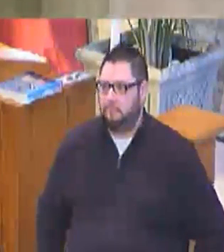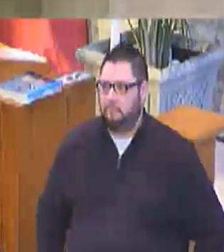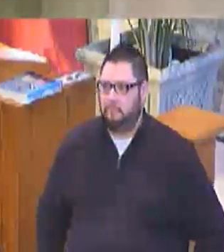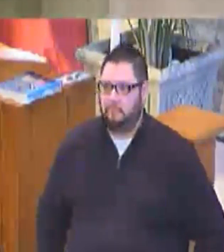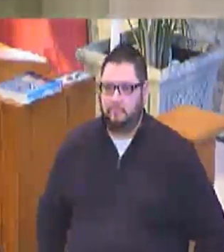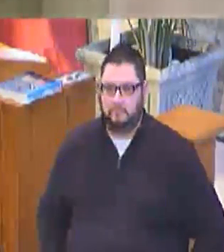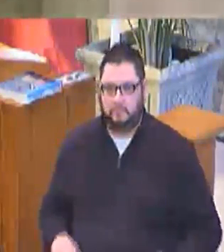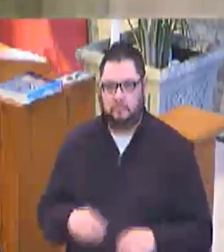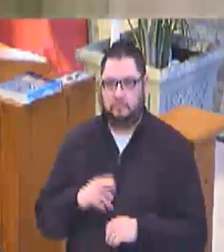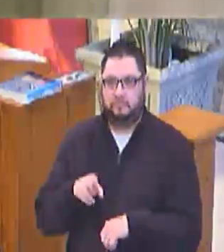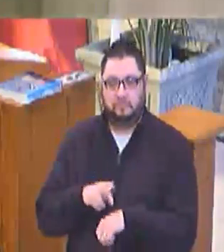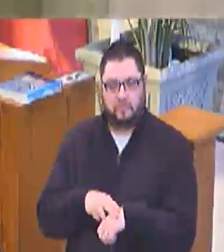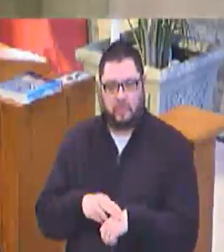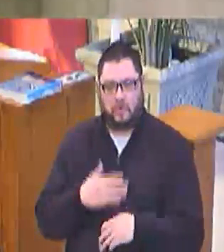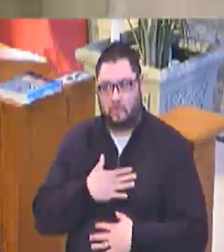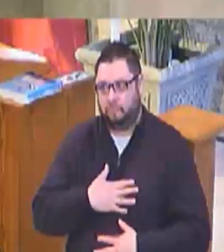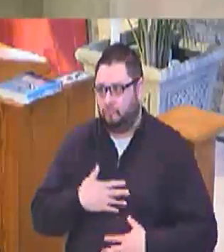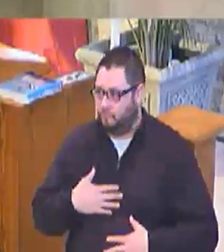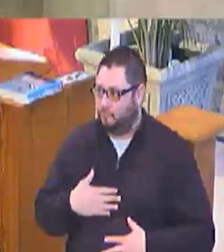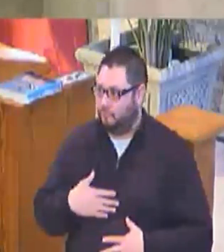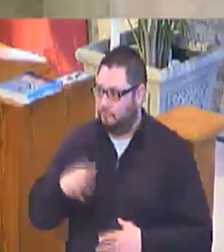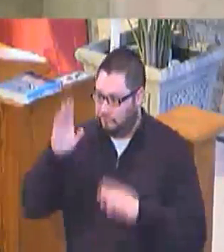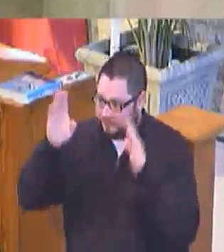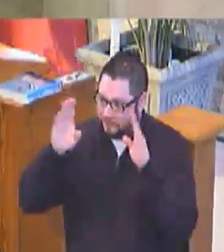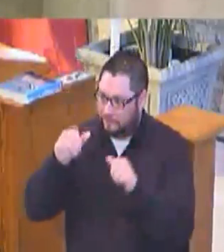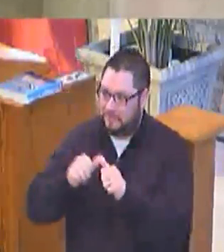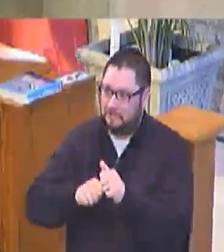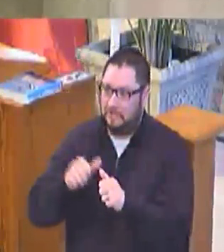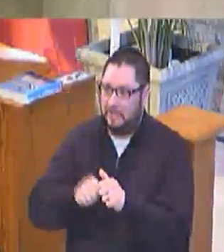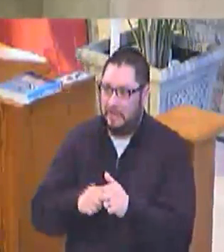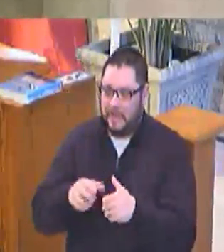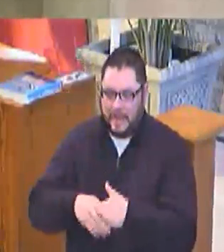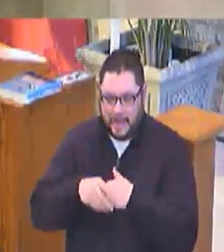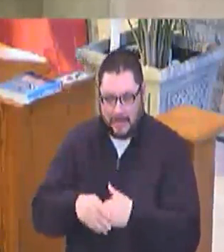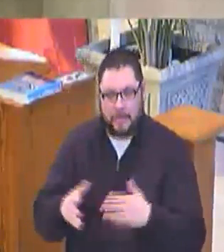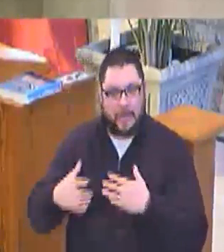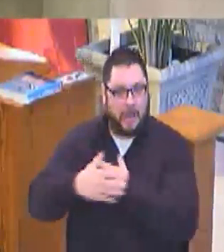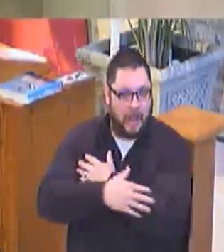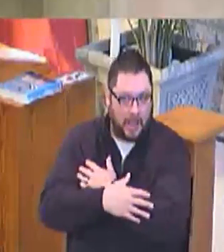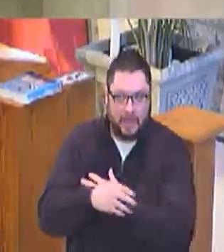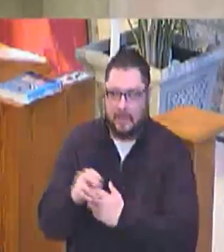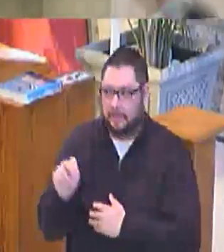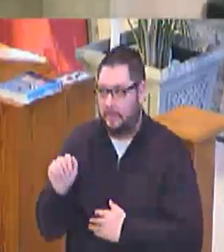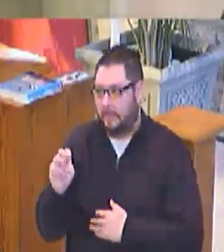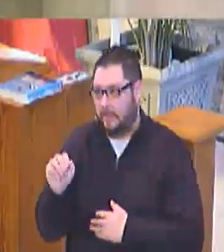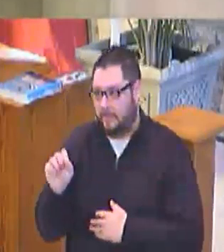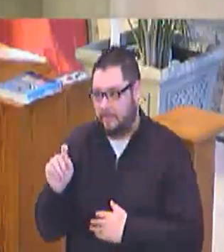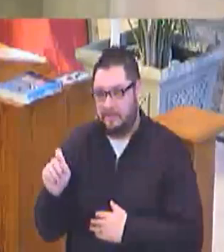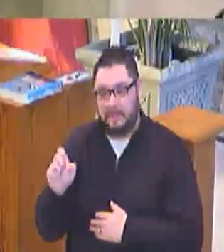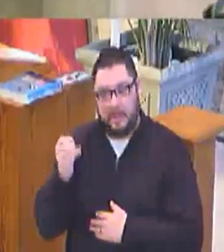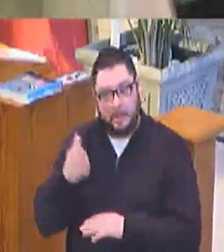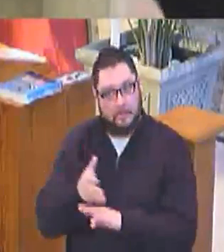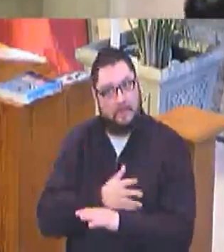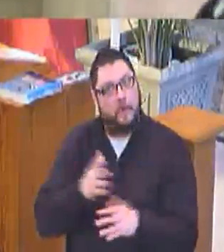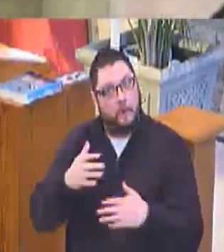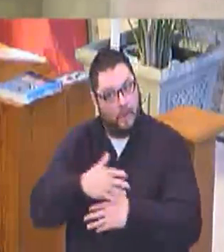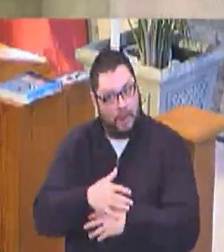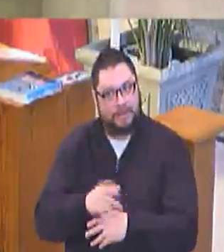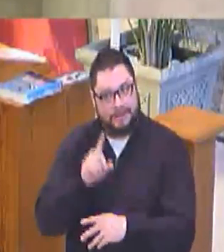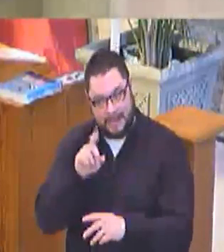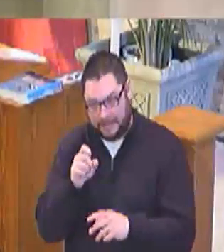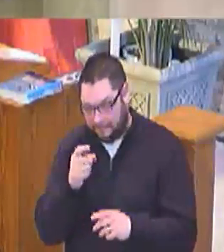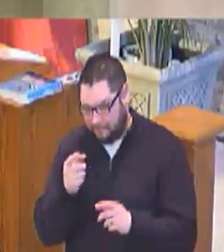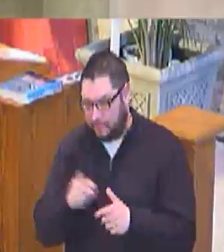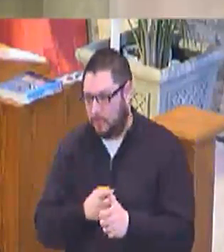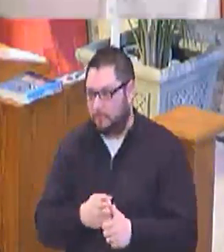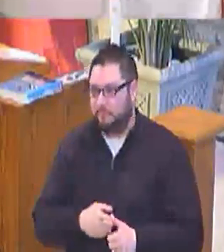Of course, we enjoy greeting each other. We do it with a handshake, a hug, a smile, namaste. We ask before we hug. Let's